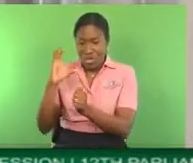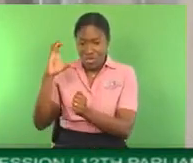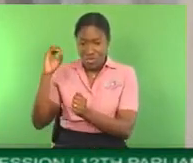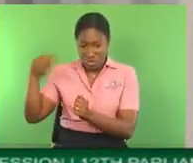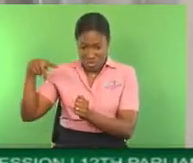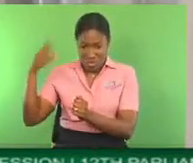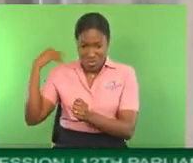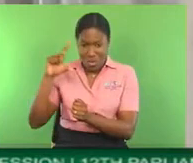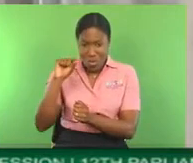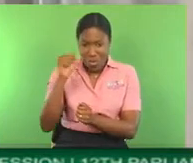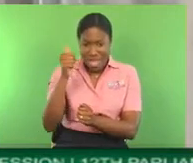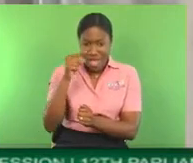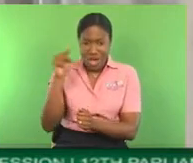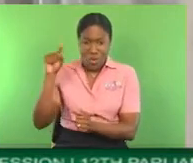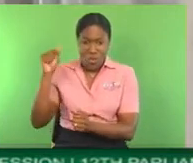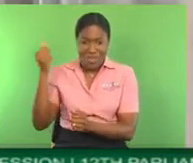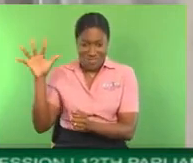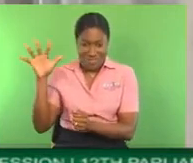2010-2015 tenure,